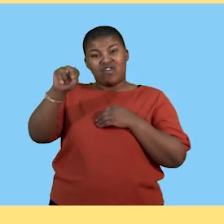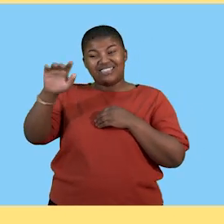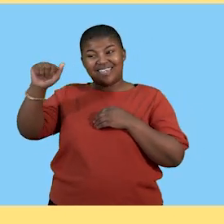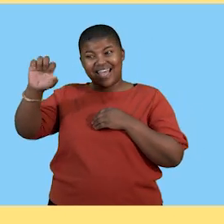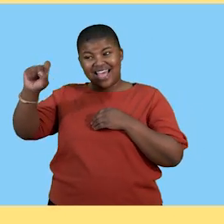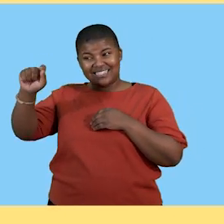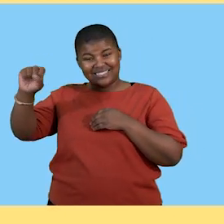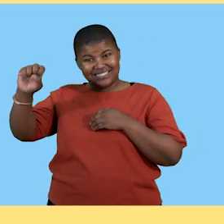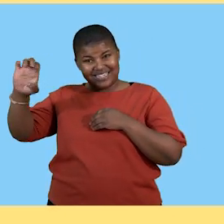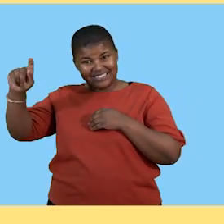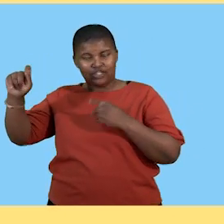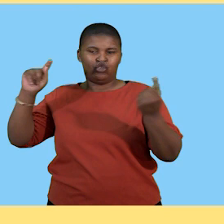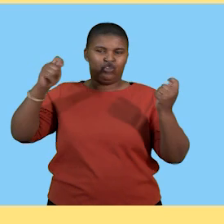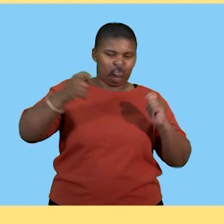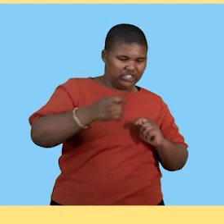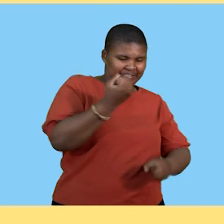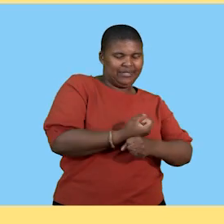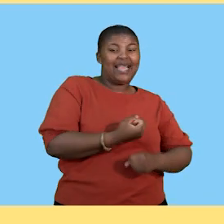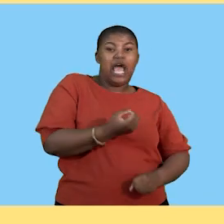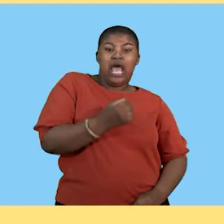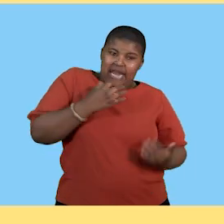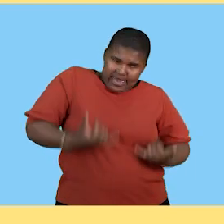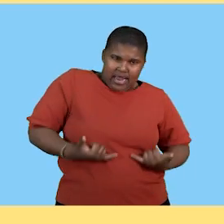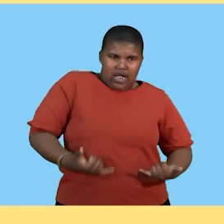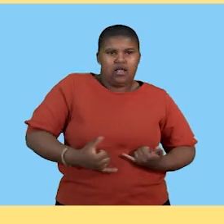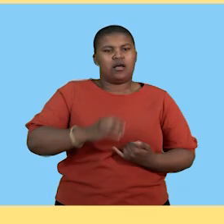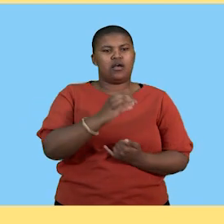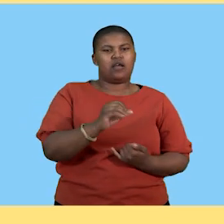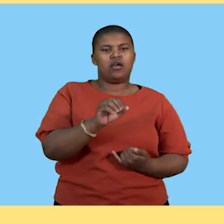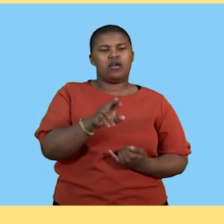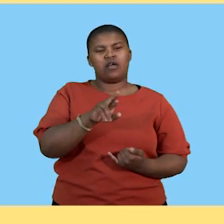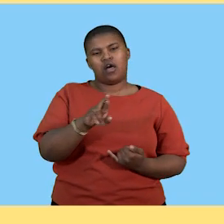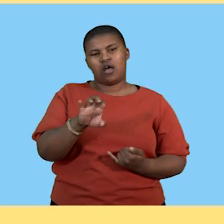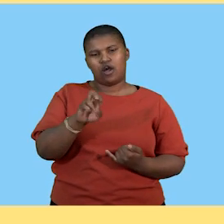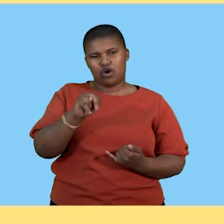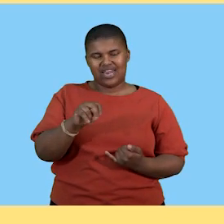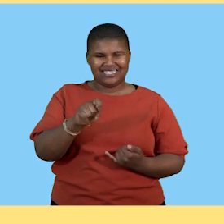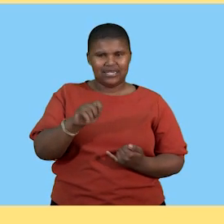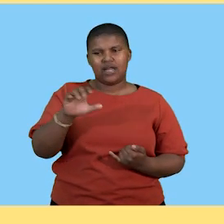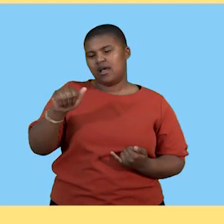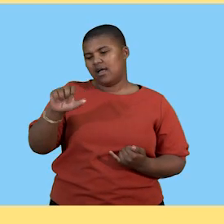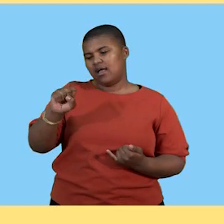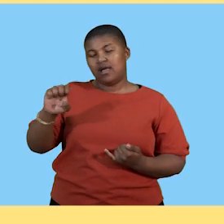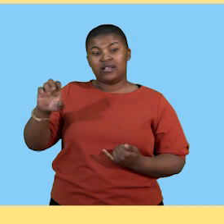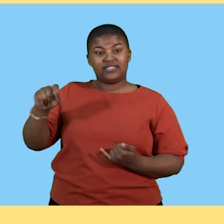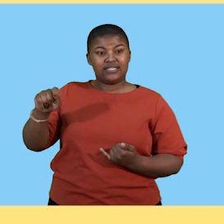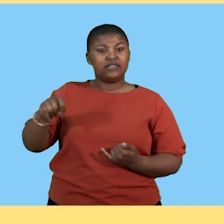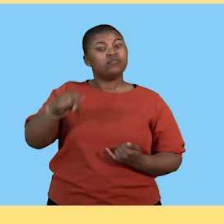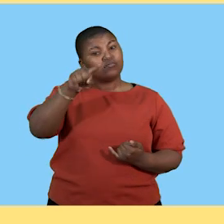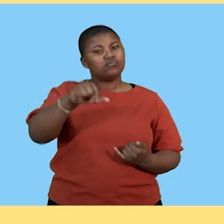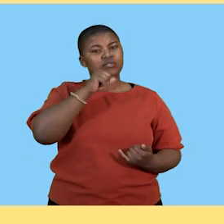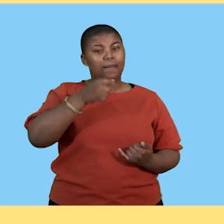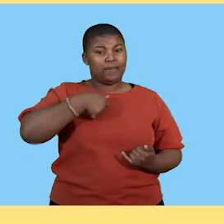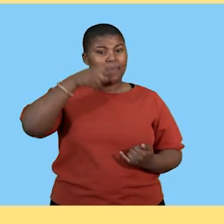it will become a current asset. So we will then come and then we say, under our financial